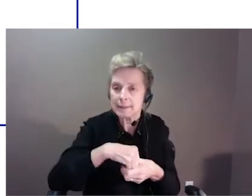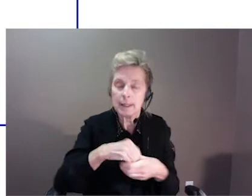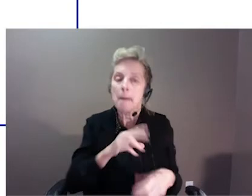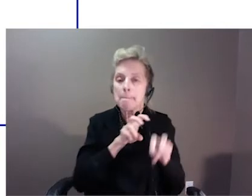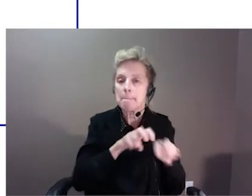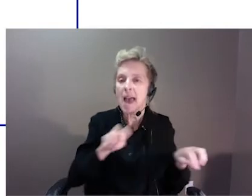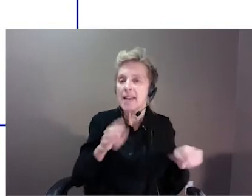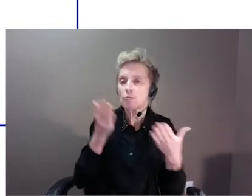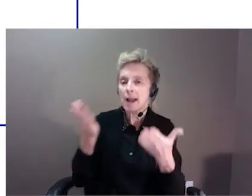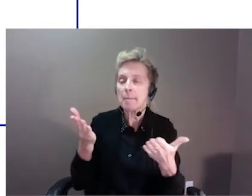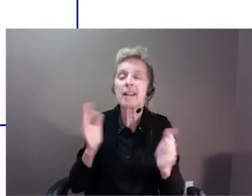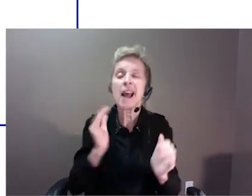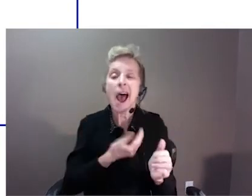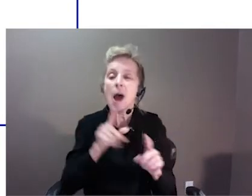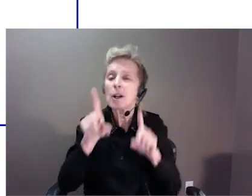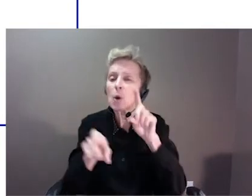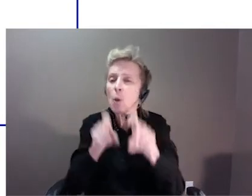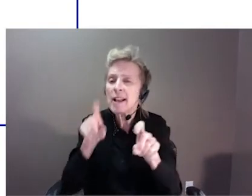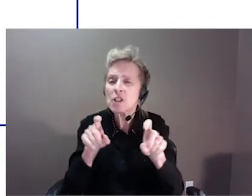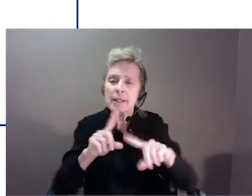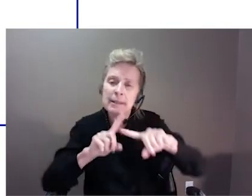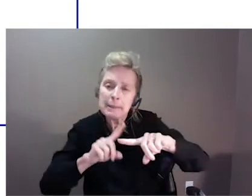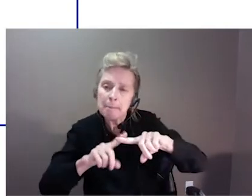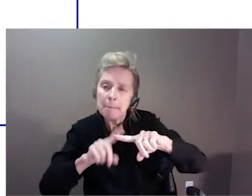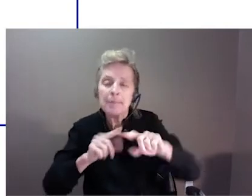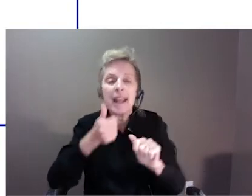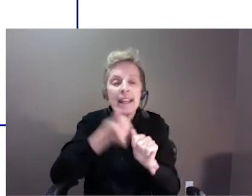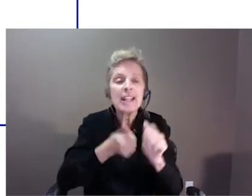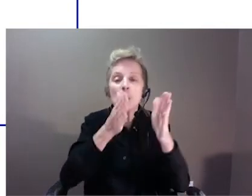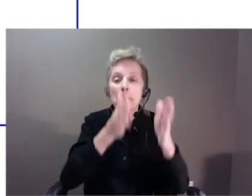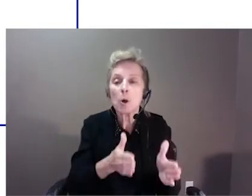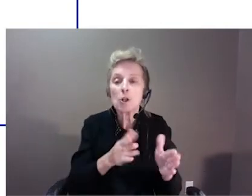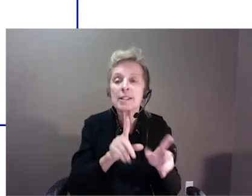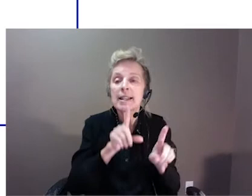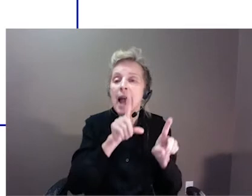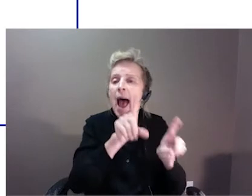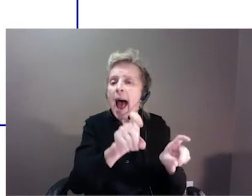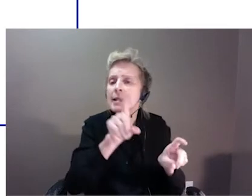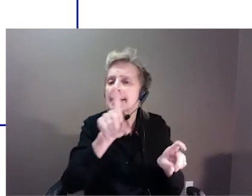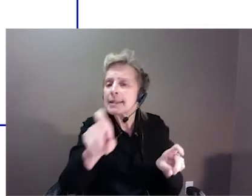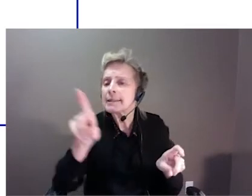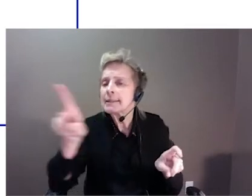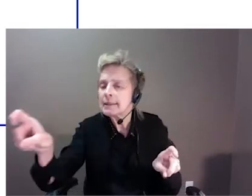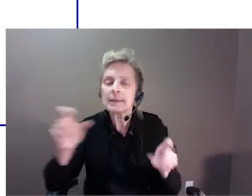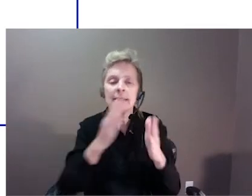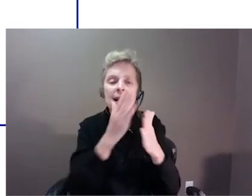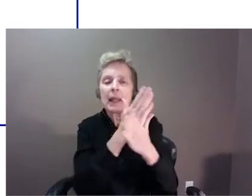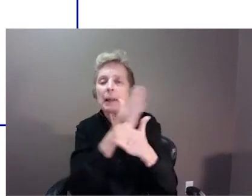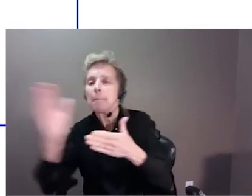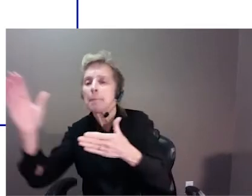our questions so that each person was asked about a random selection of emerging trends across the